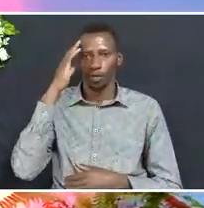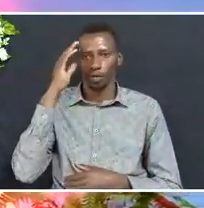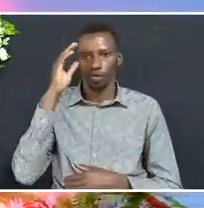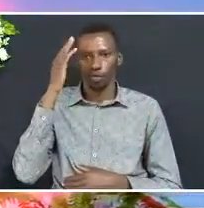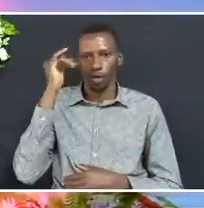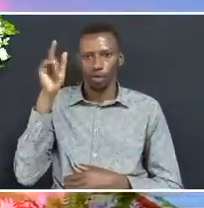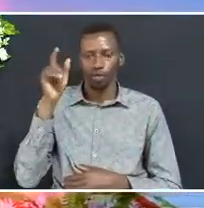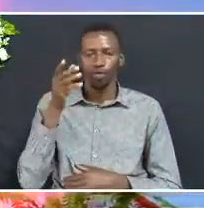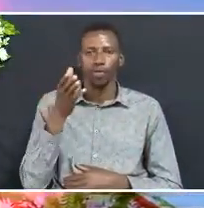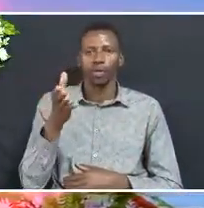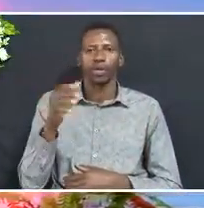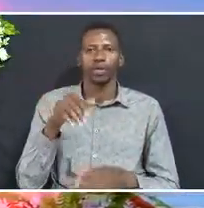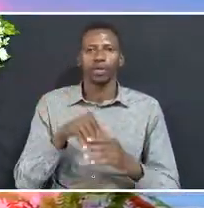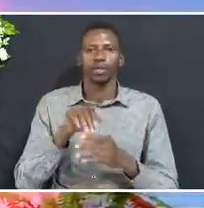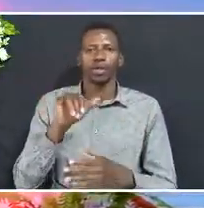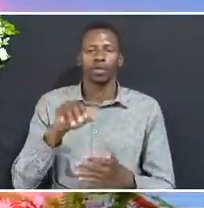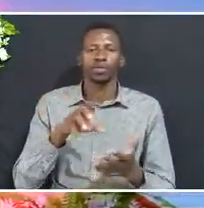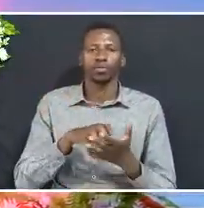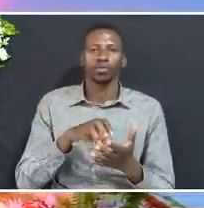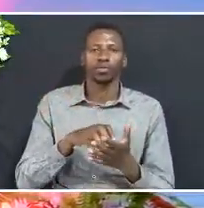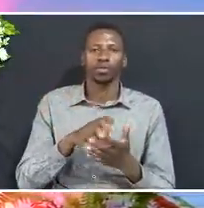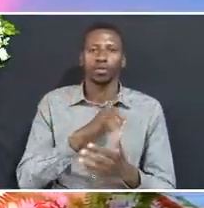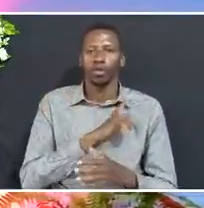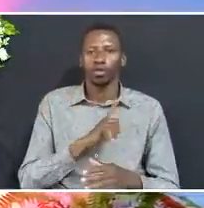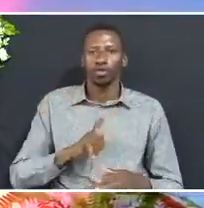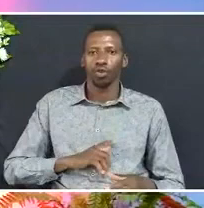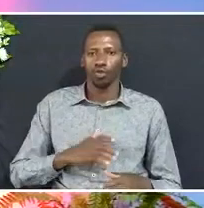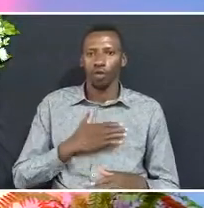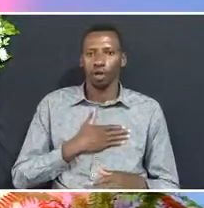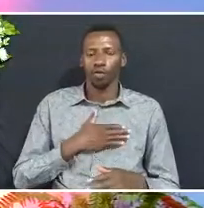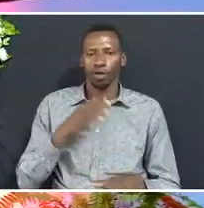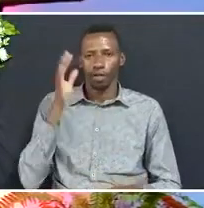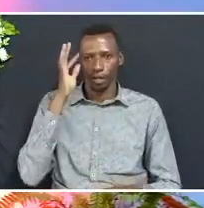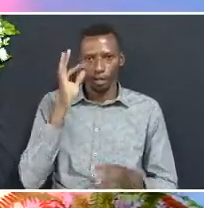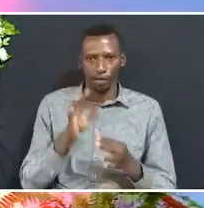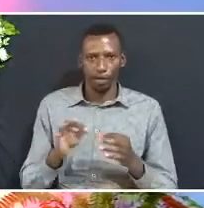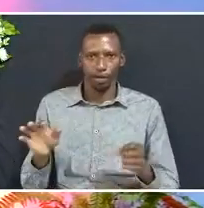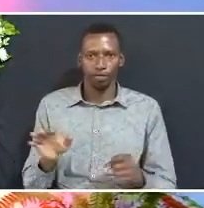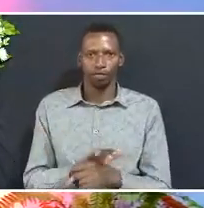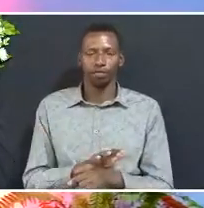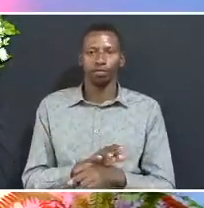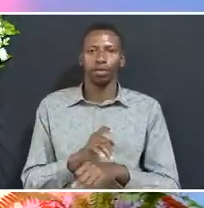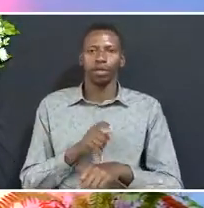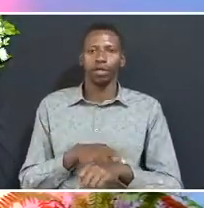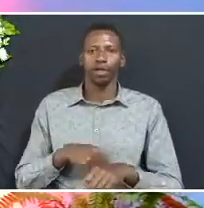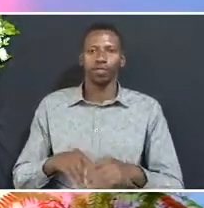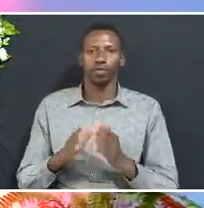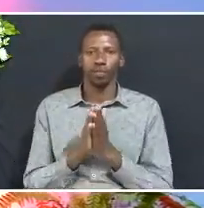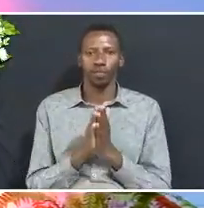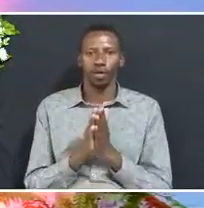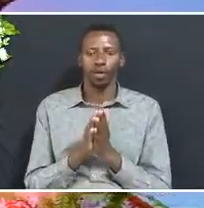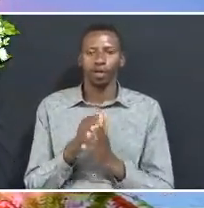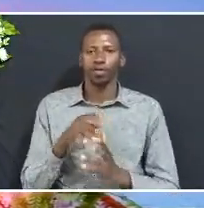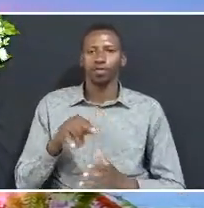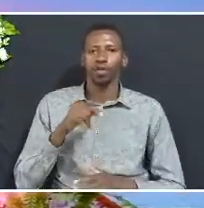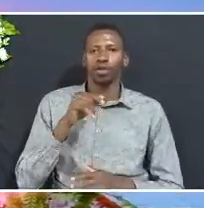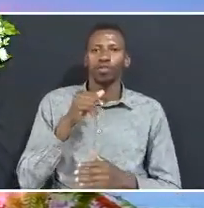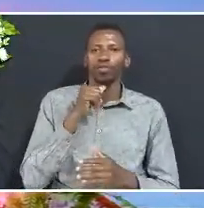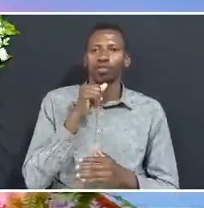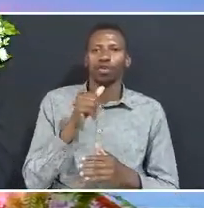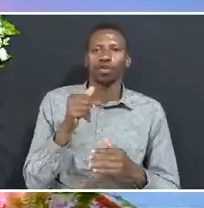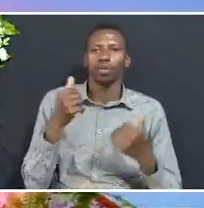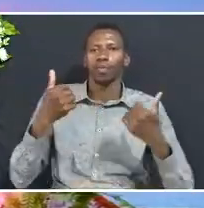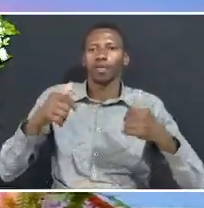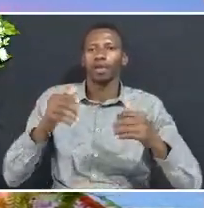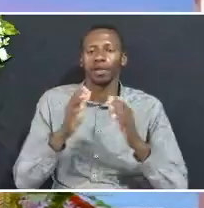kind of a situation. Our Lord is faithful. When we are in prayer, we necessarily do not pray that we